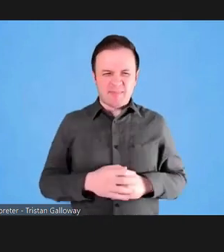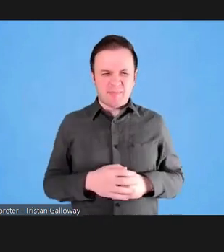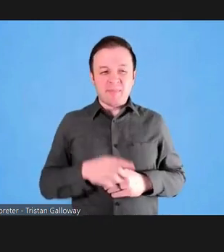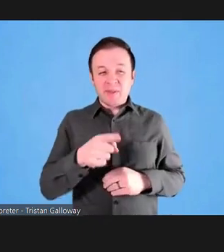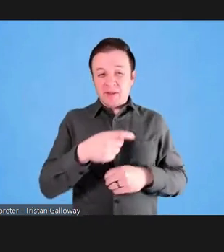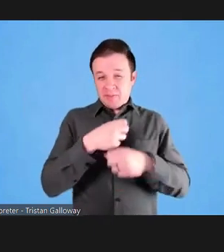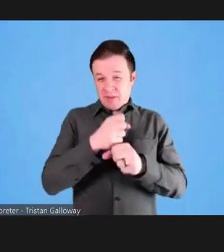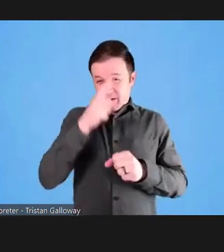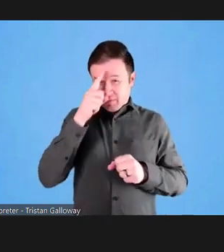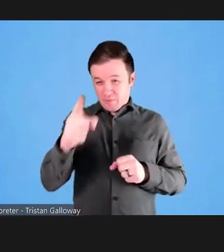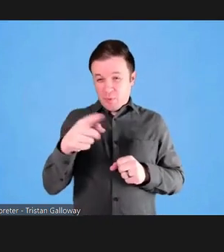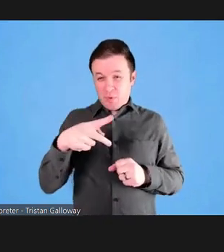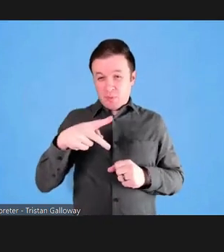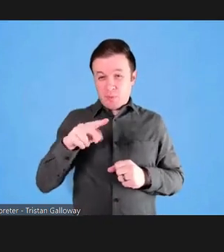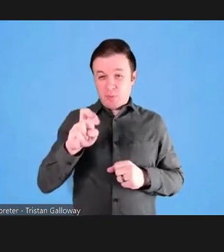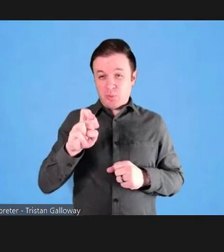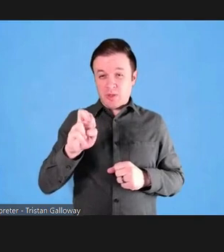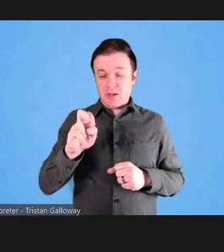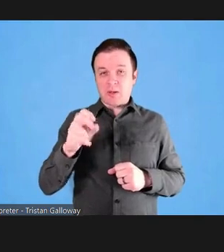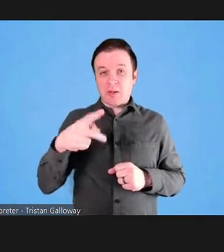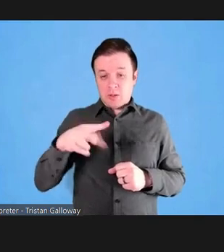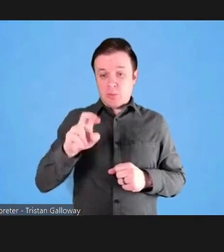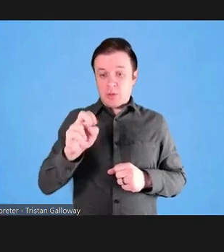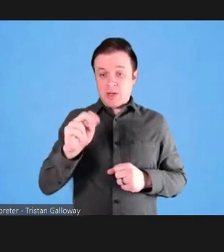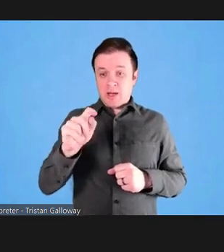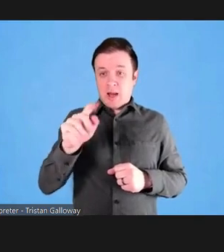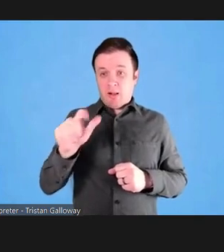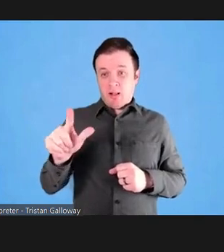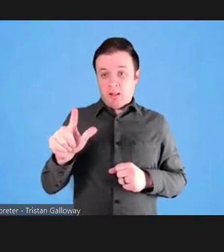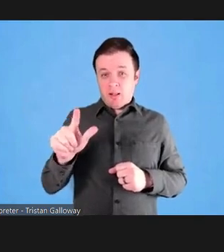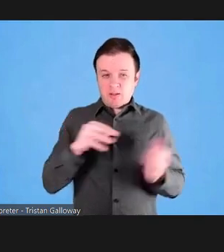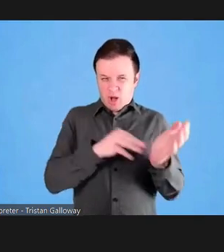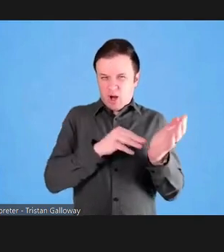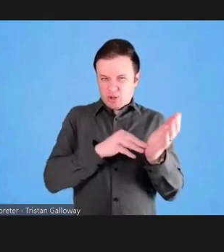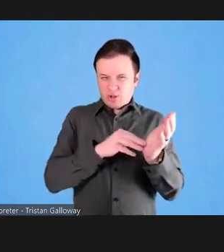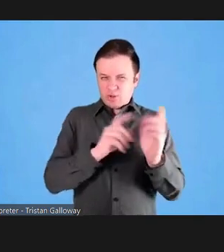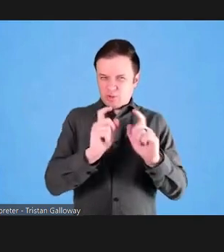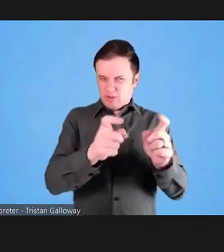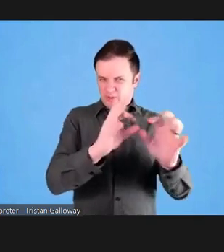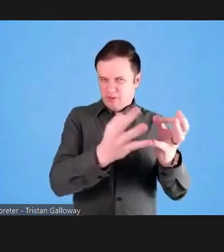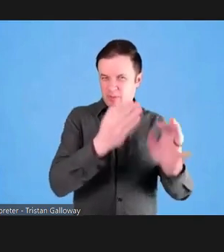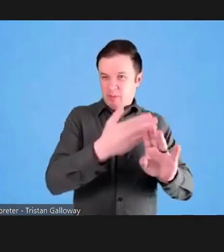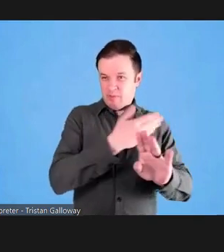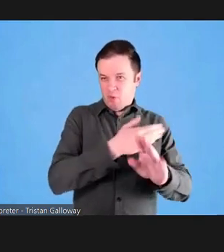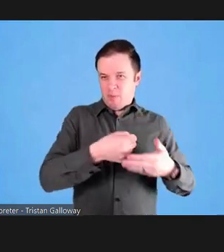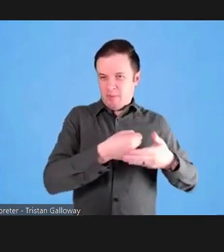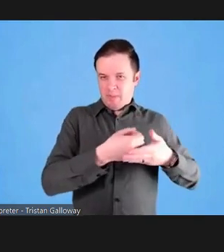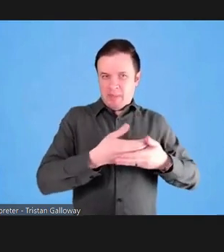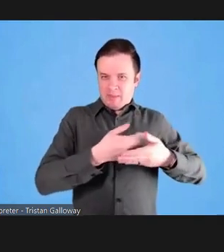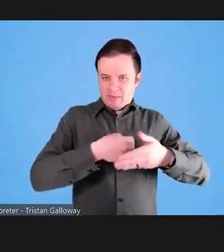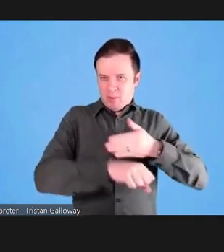for prenatal providers to share with families before baby arrives.